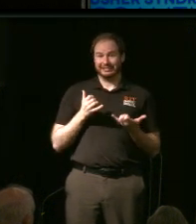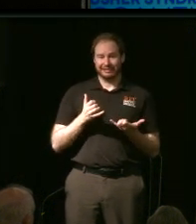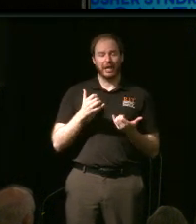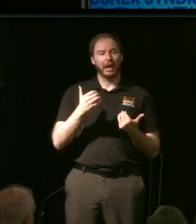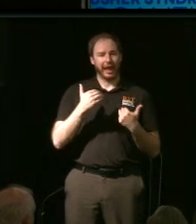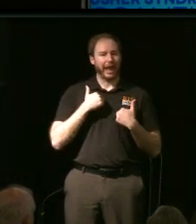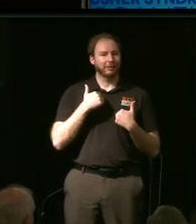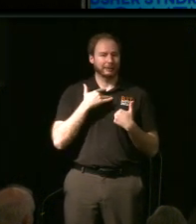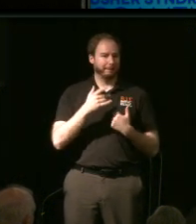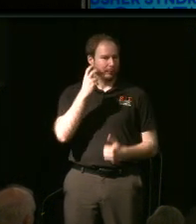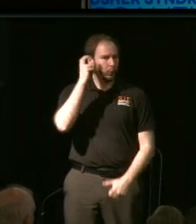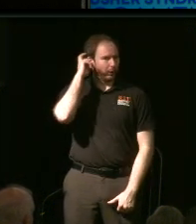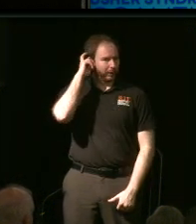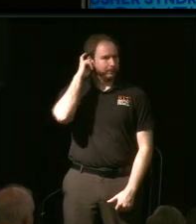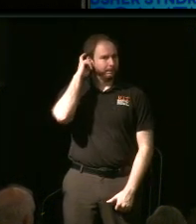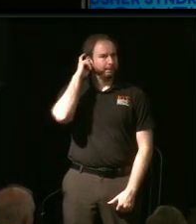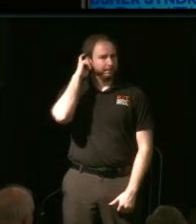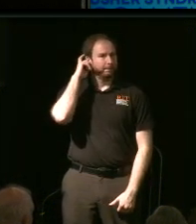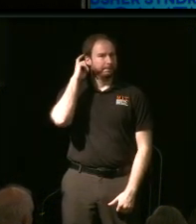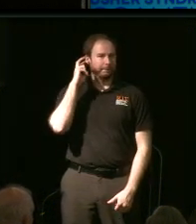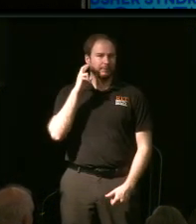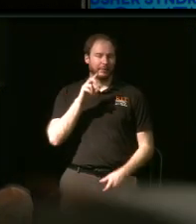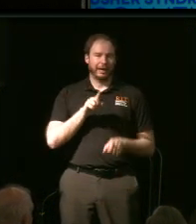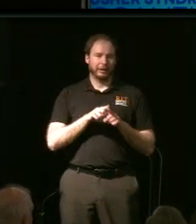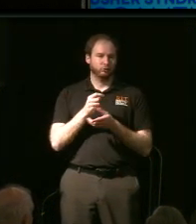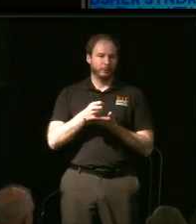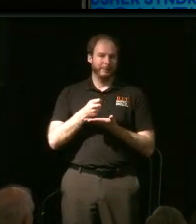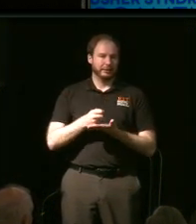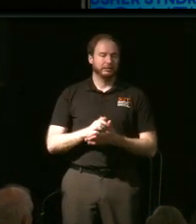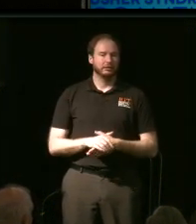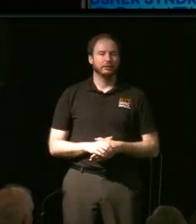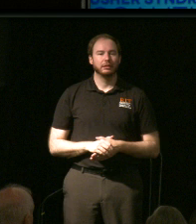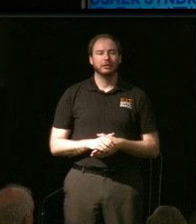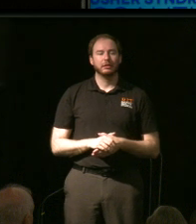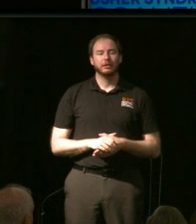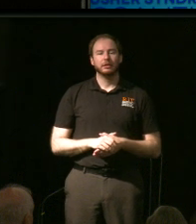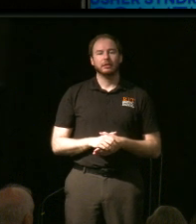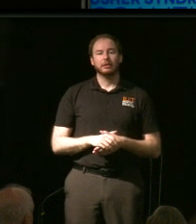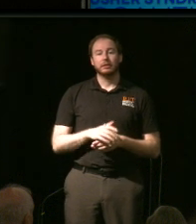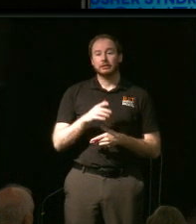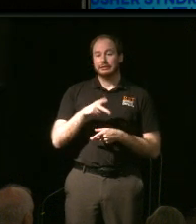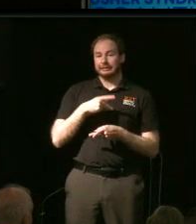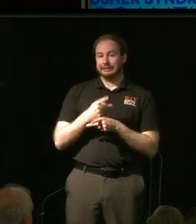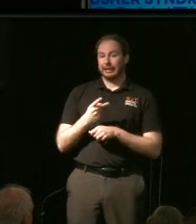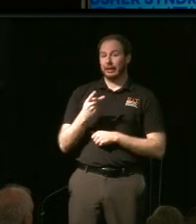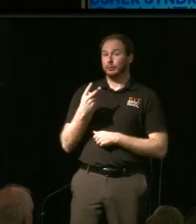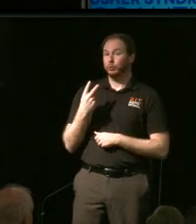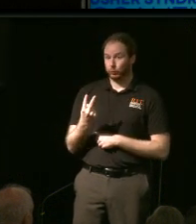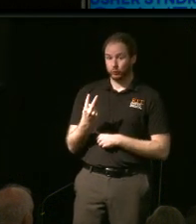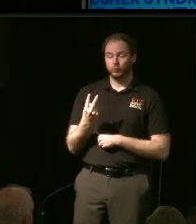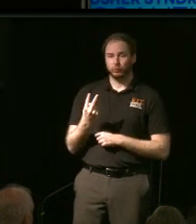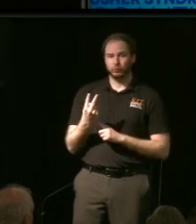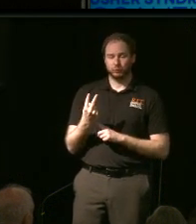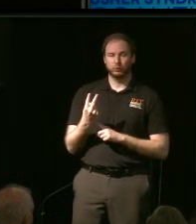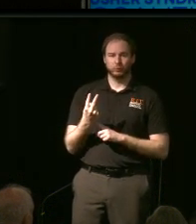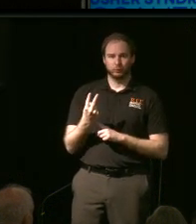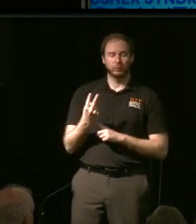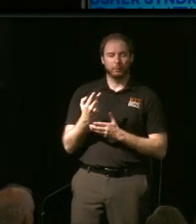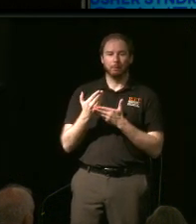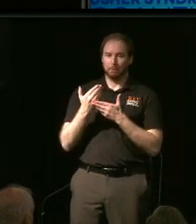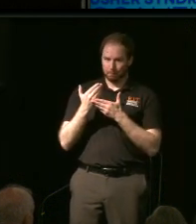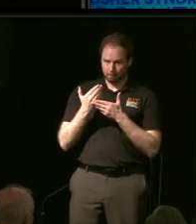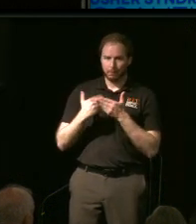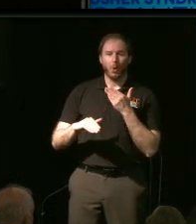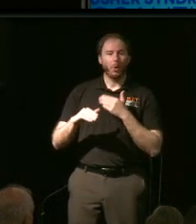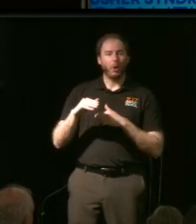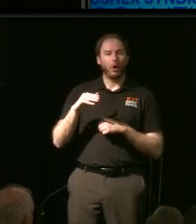receive cochlear implants for their treatment. Individuals with type 2 also are born